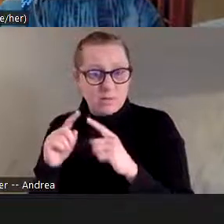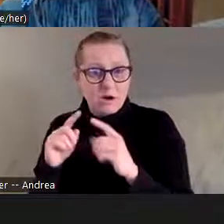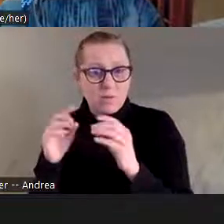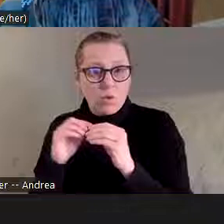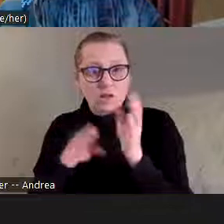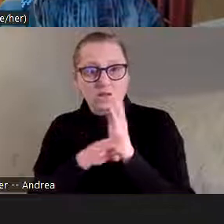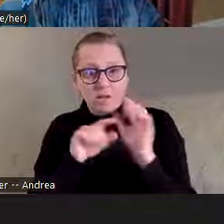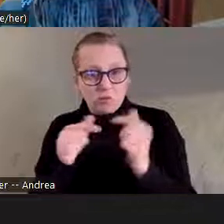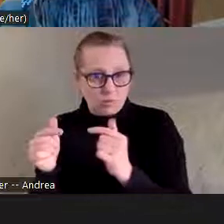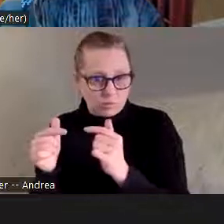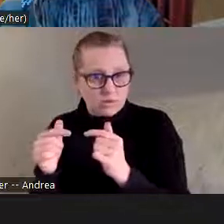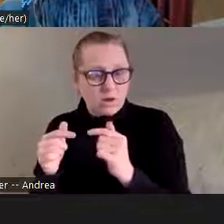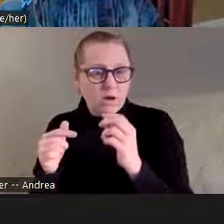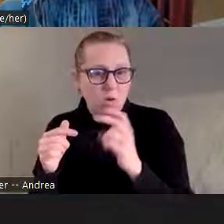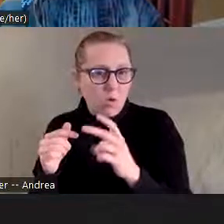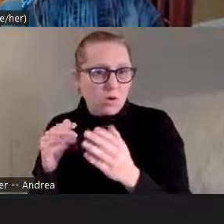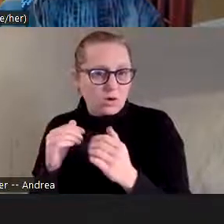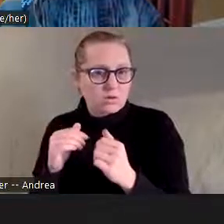subgroups or staff